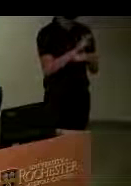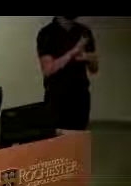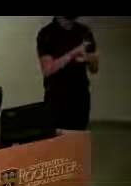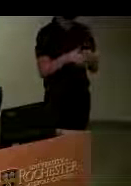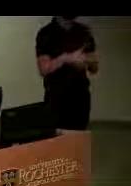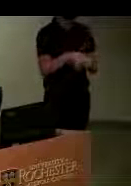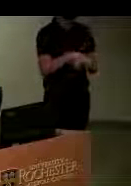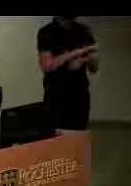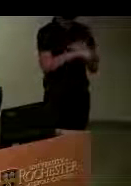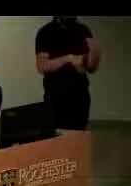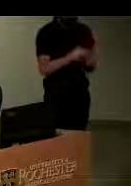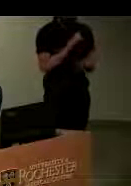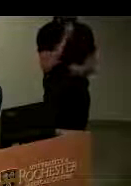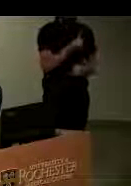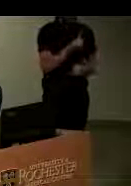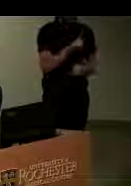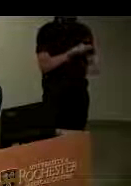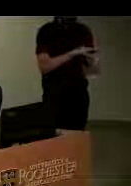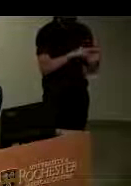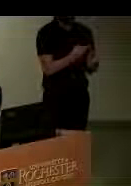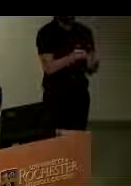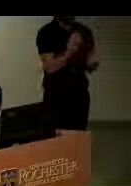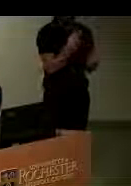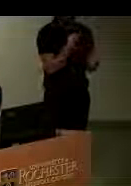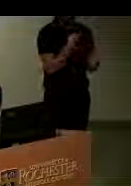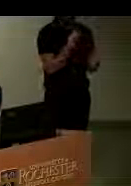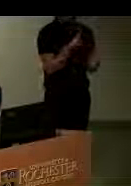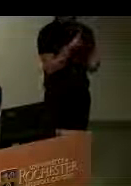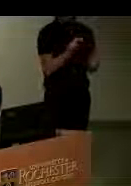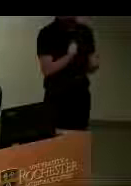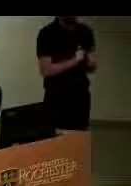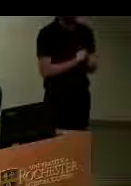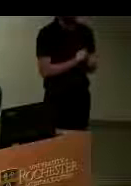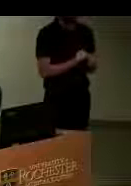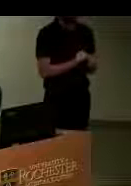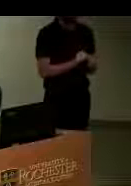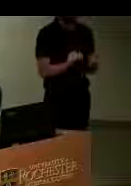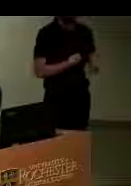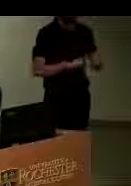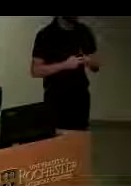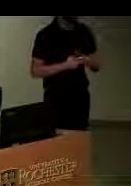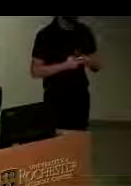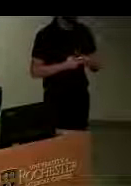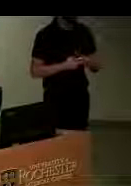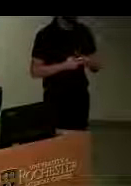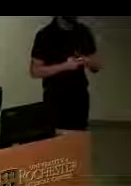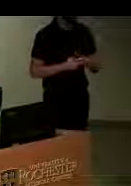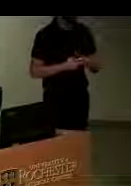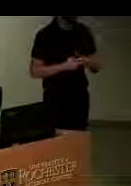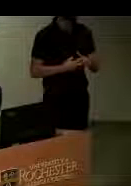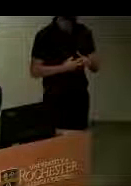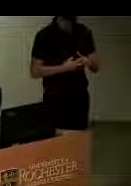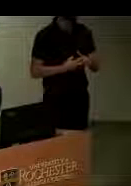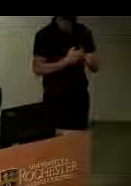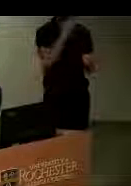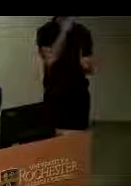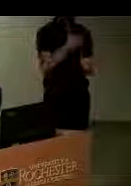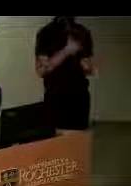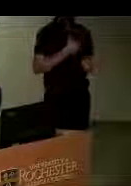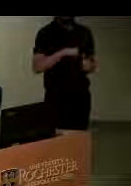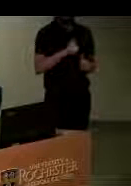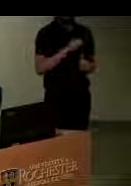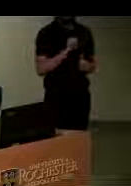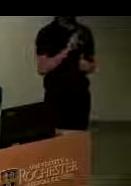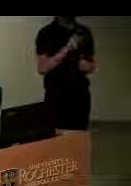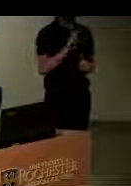covered the entire emergency room and the 2 ICUs with no problems, because we were